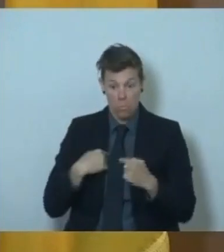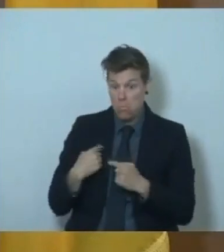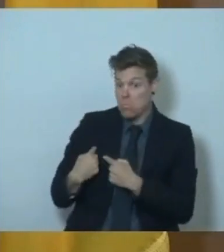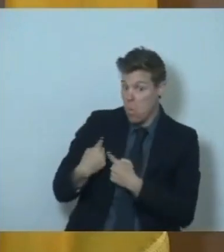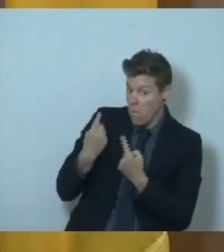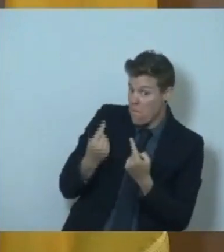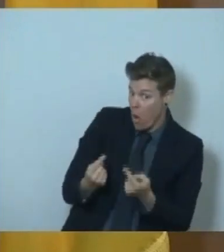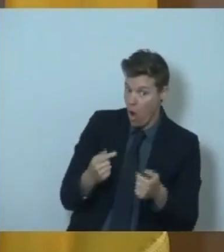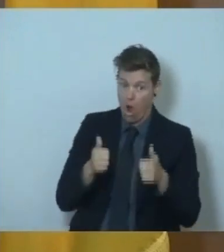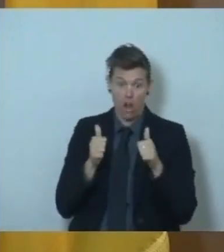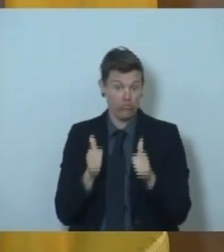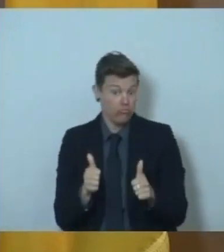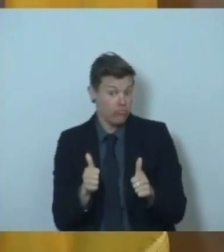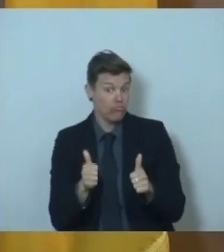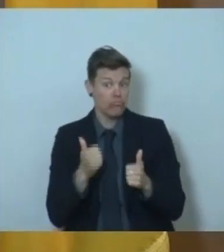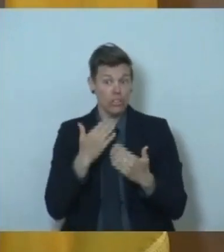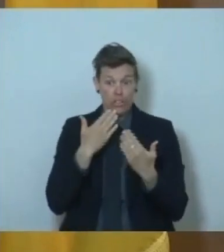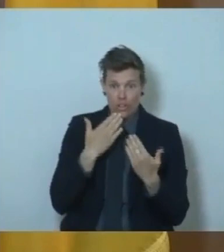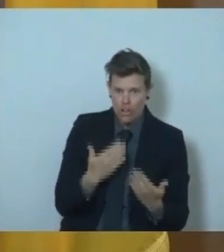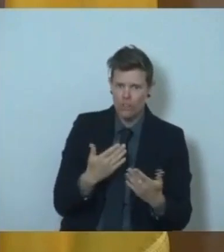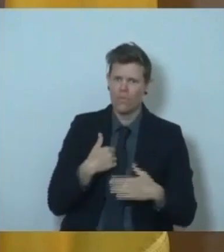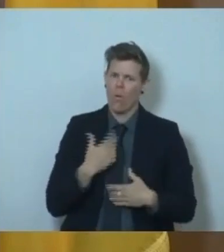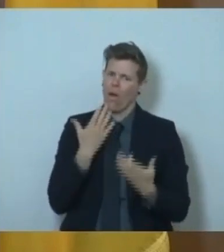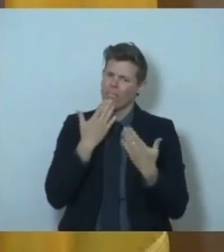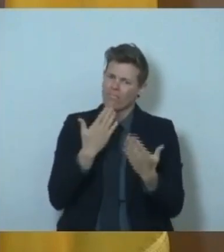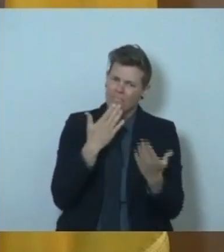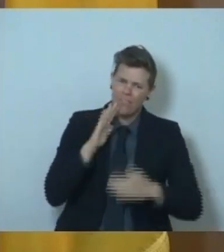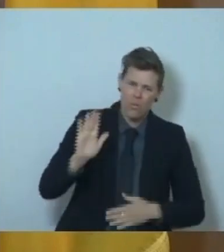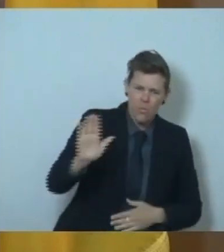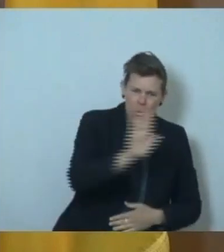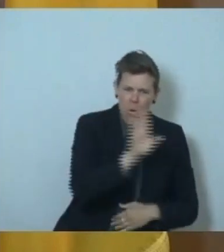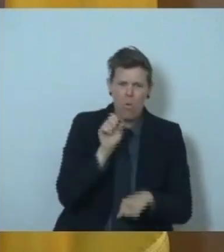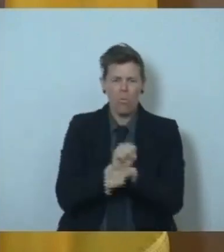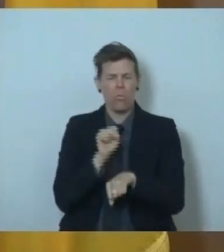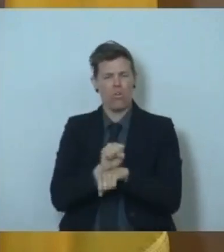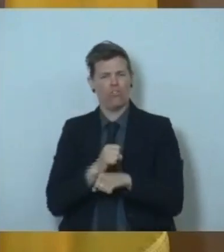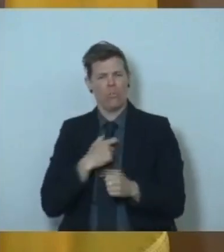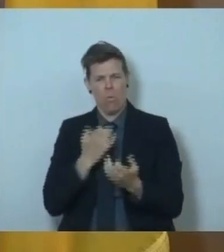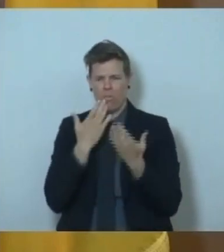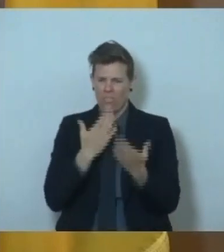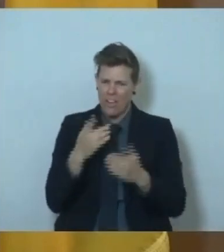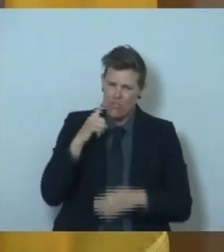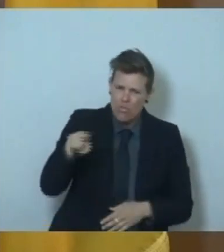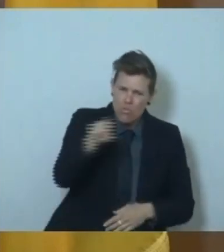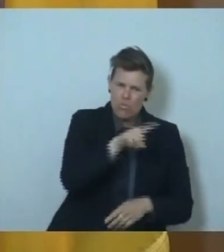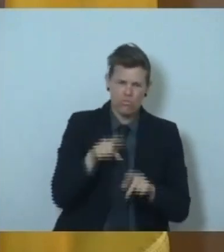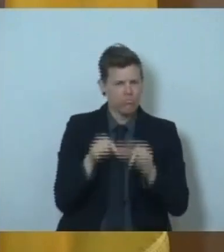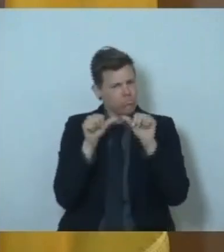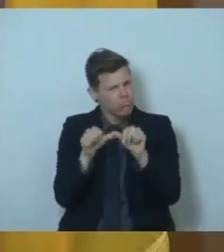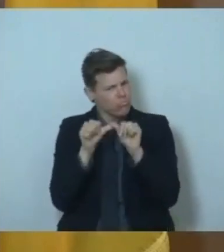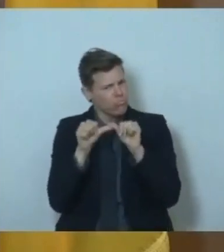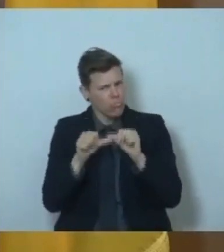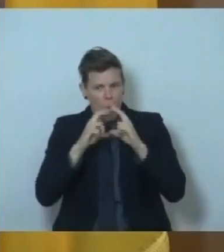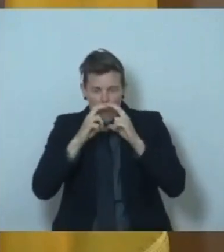your work. I want to thank you for working hard, for staying safe. I want to thank our first responders, including grocery store workers